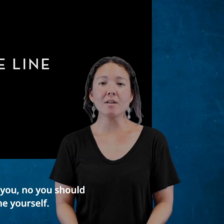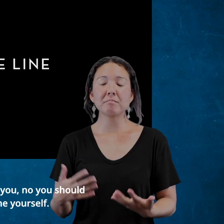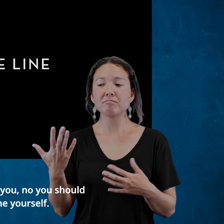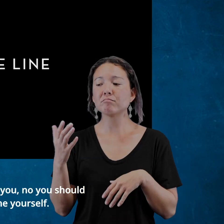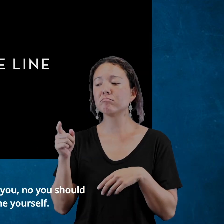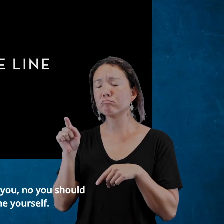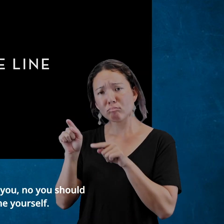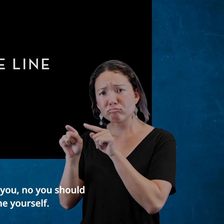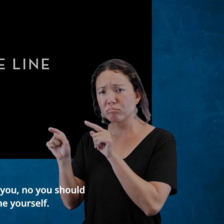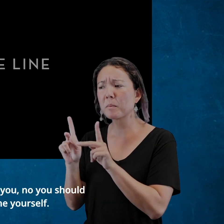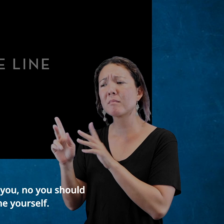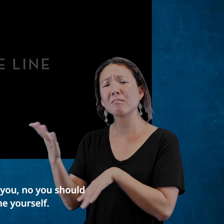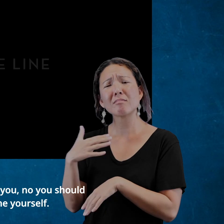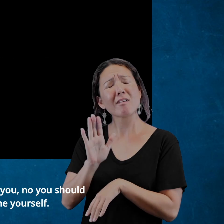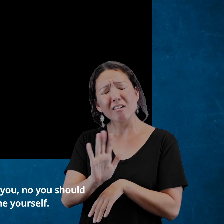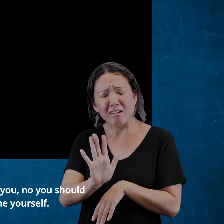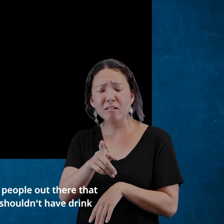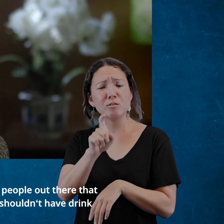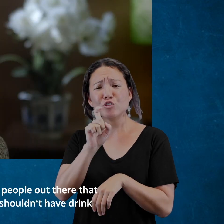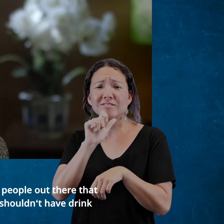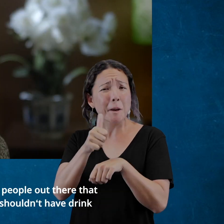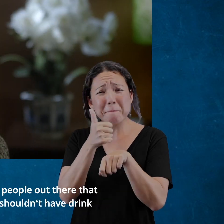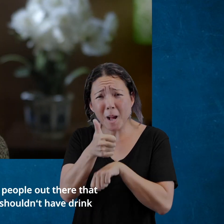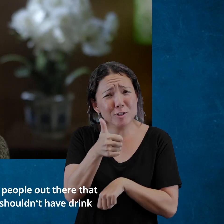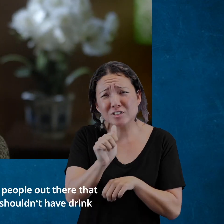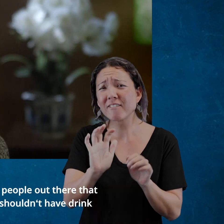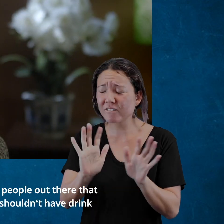Everyone can tell you, no, you should never blame yourself. But you